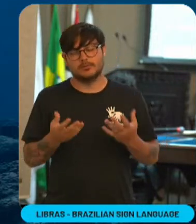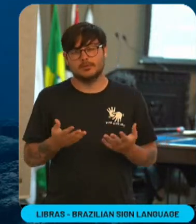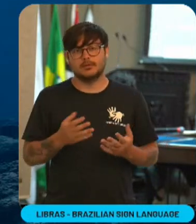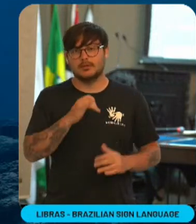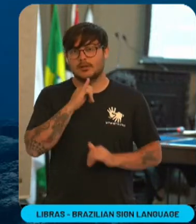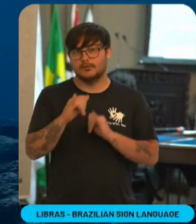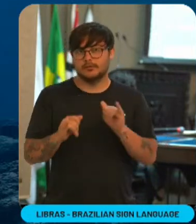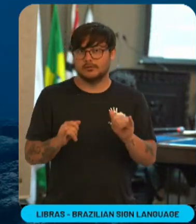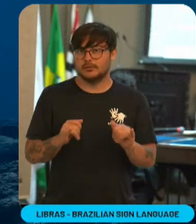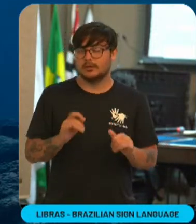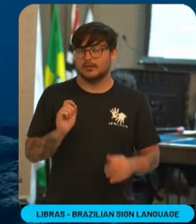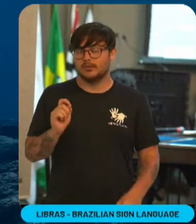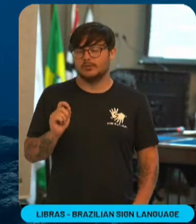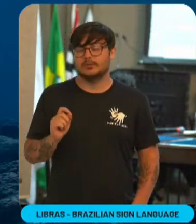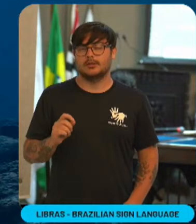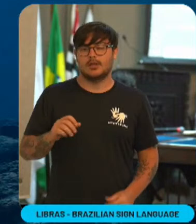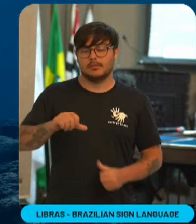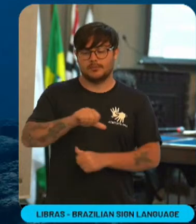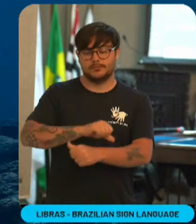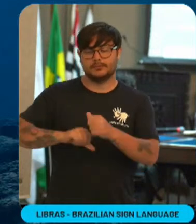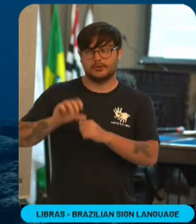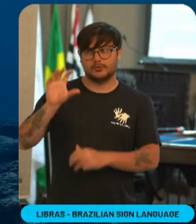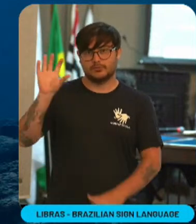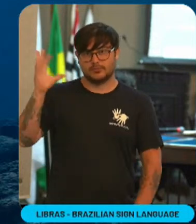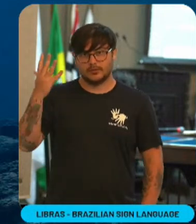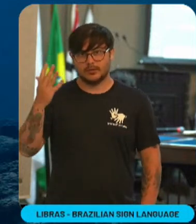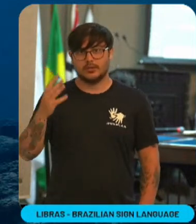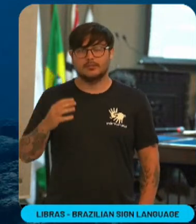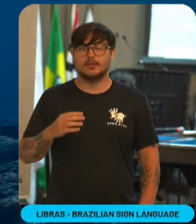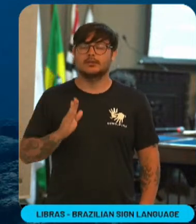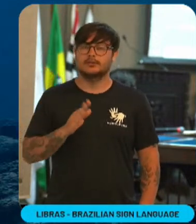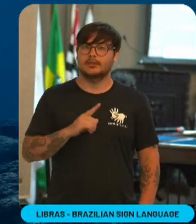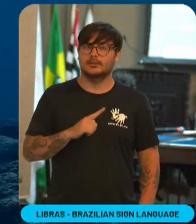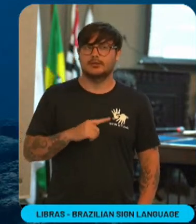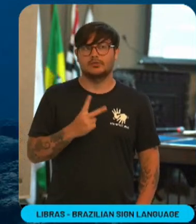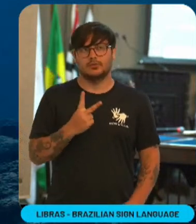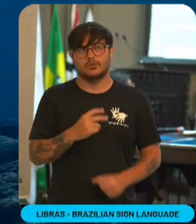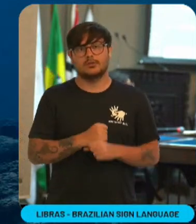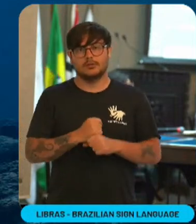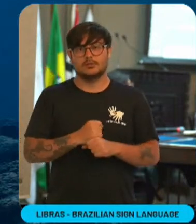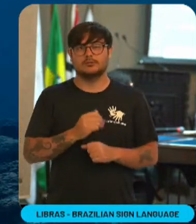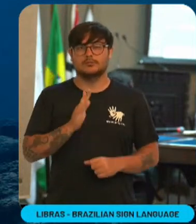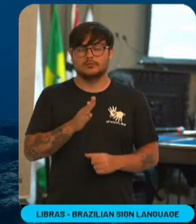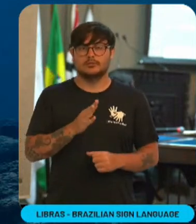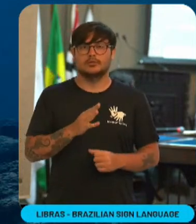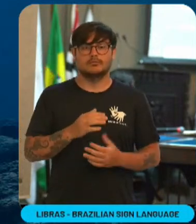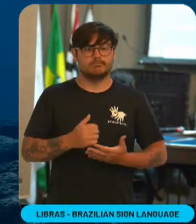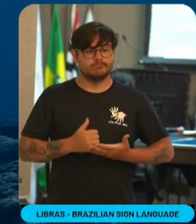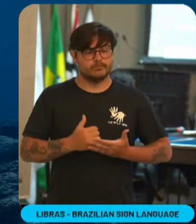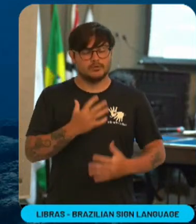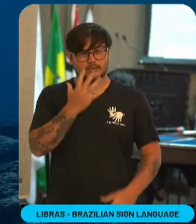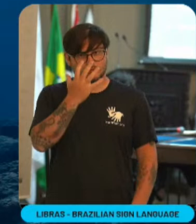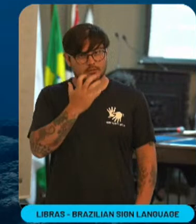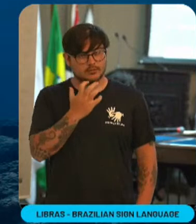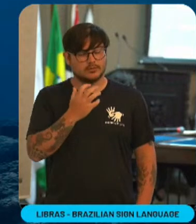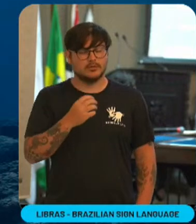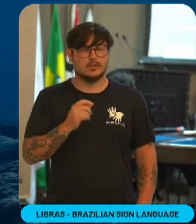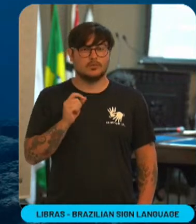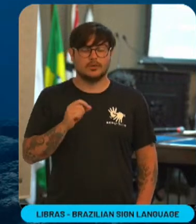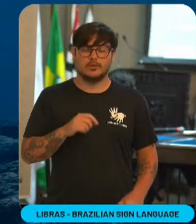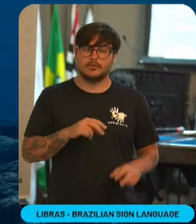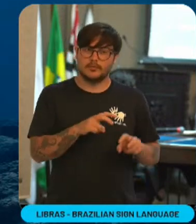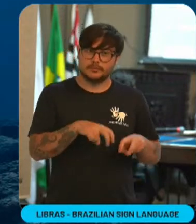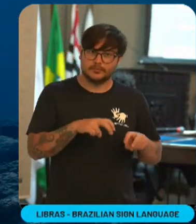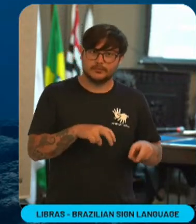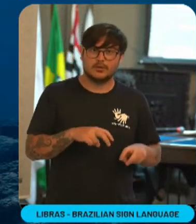So I wanted to wrap up with this comment to say that the climate changes within Climatempo, we've been